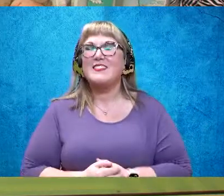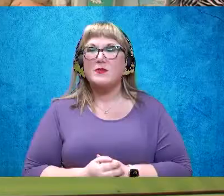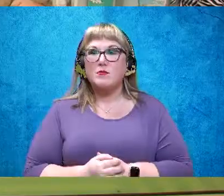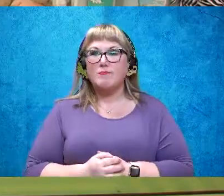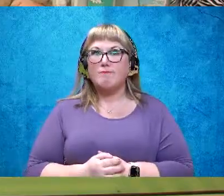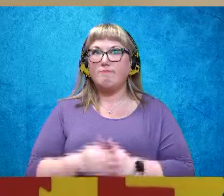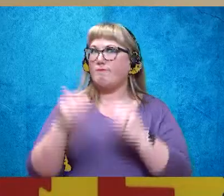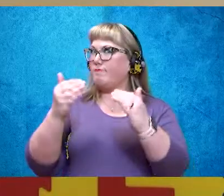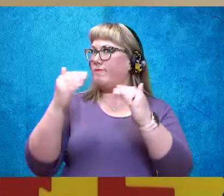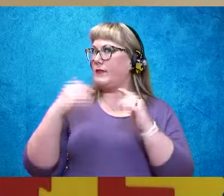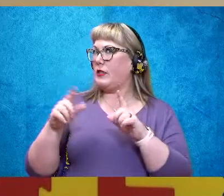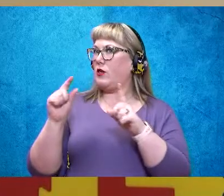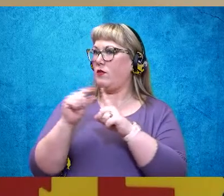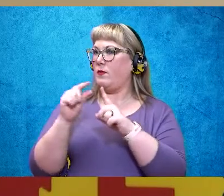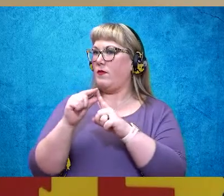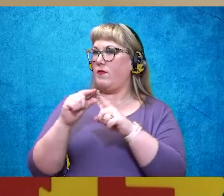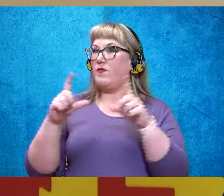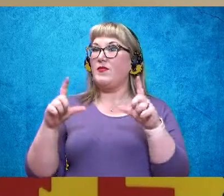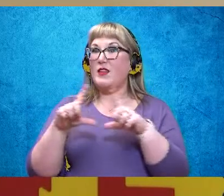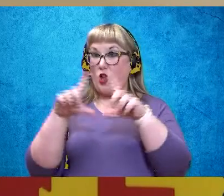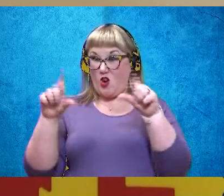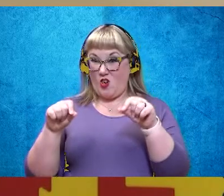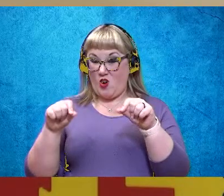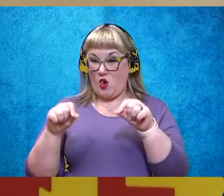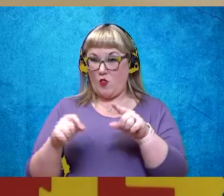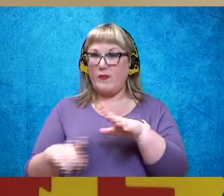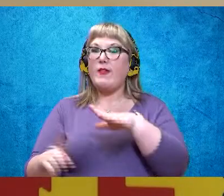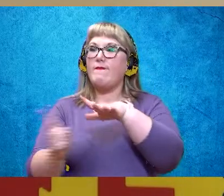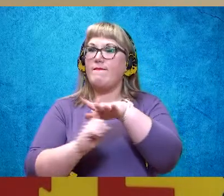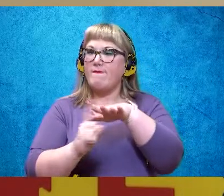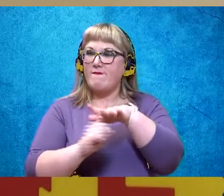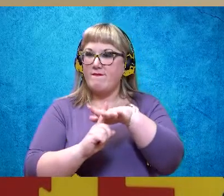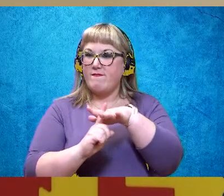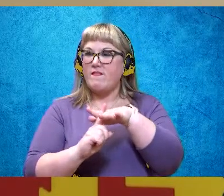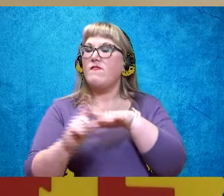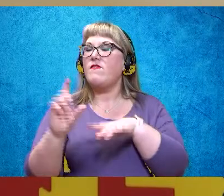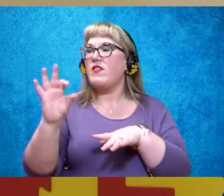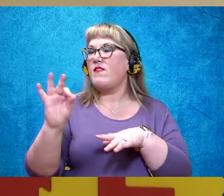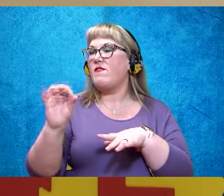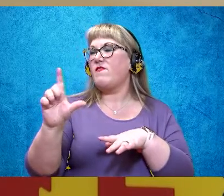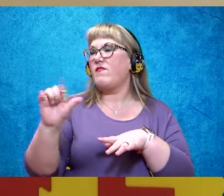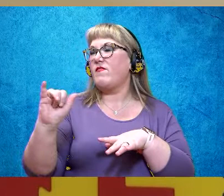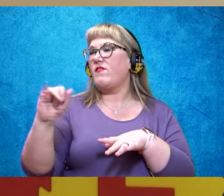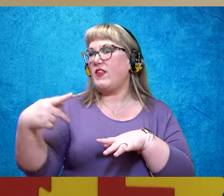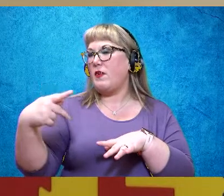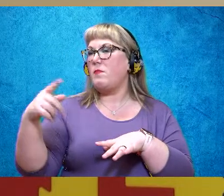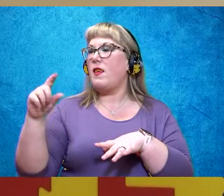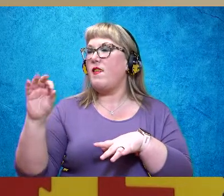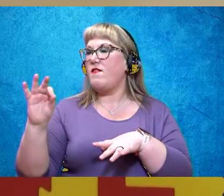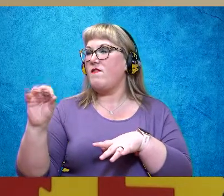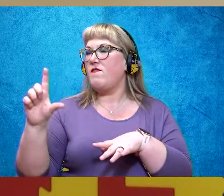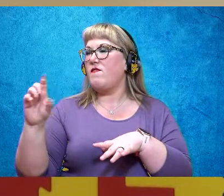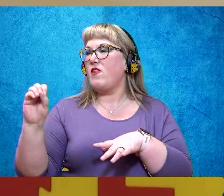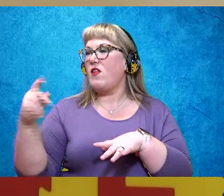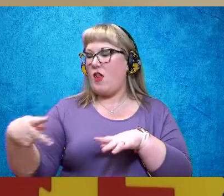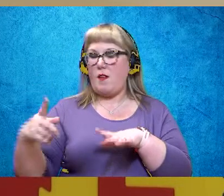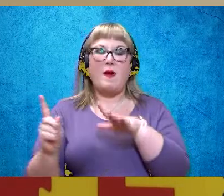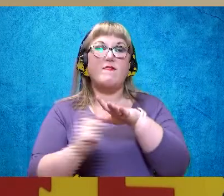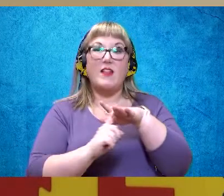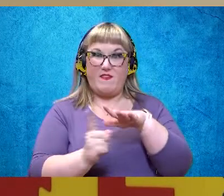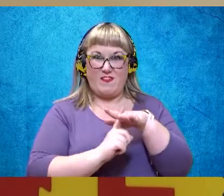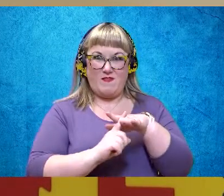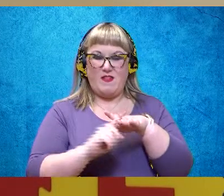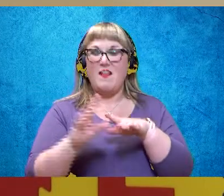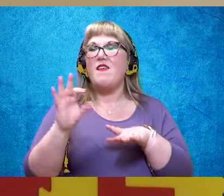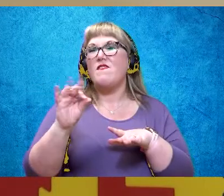My next word is flip-flop. Flip-flops. Which season allows us to